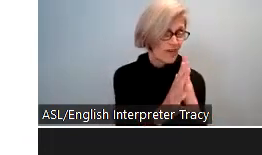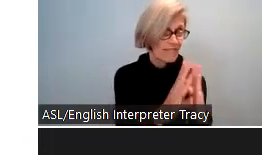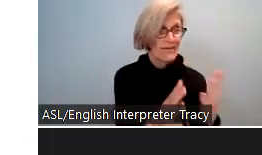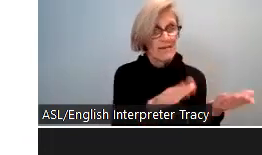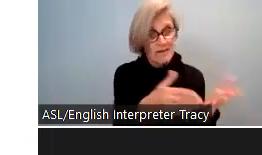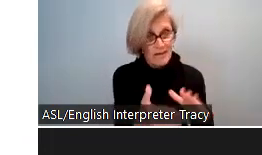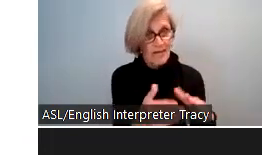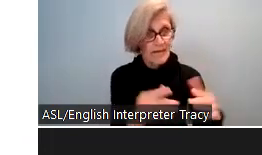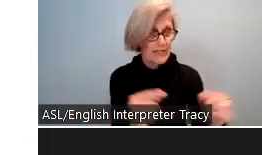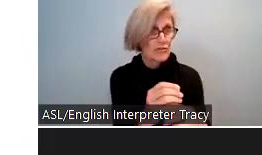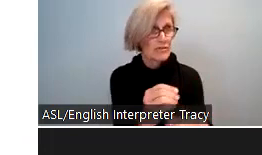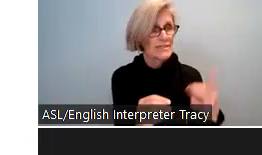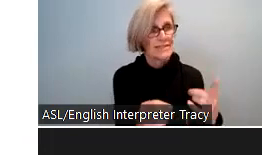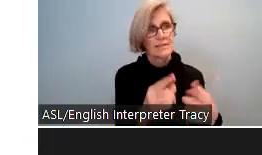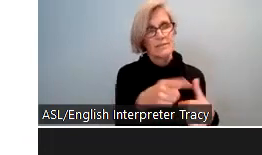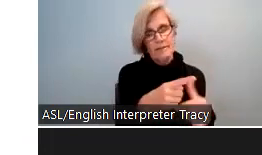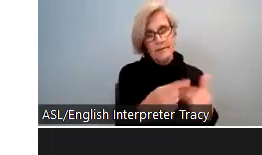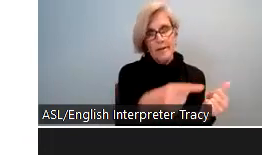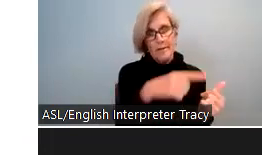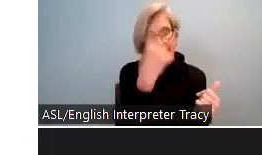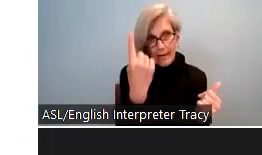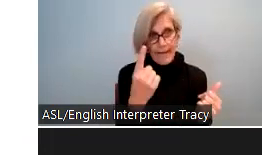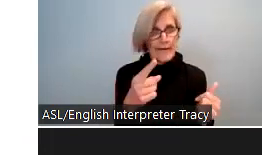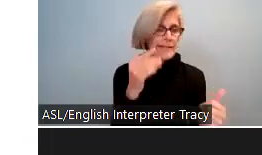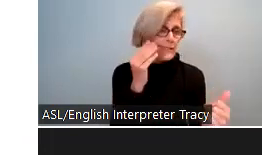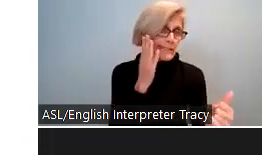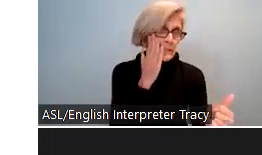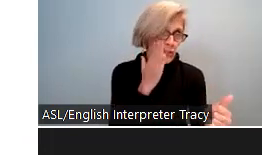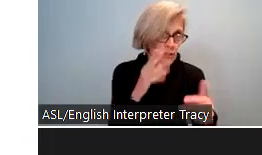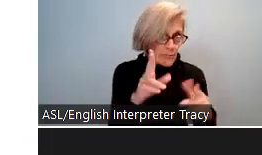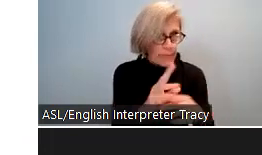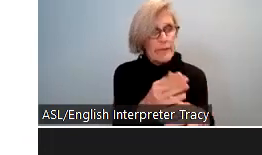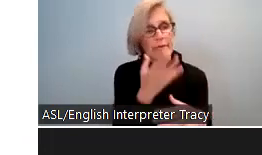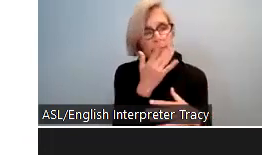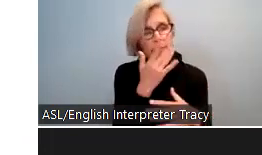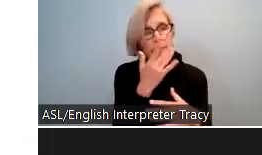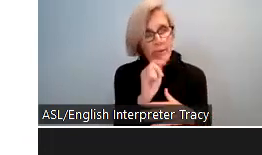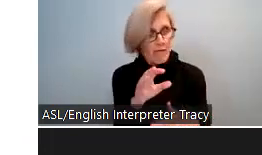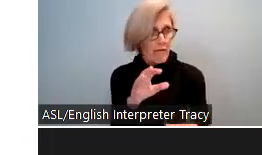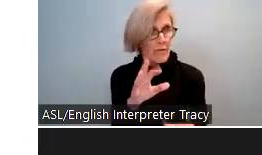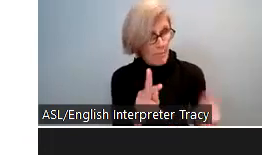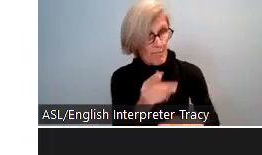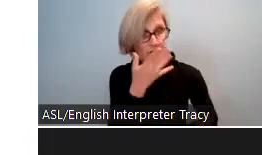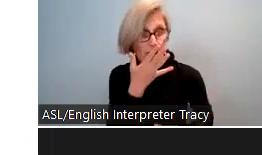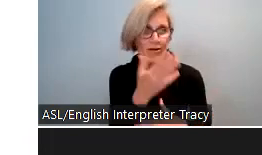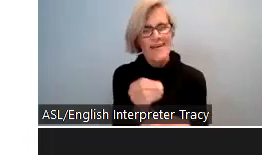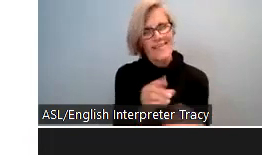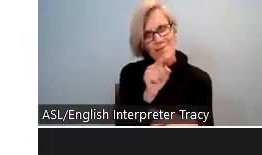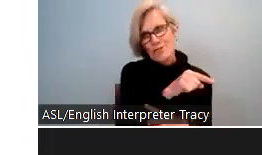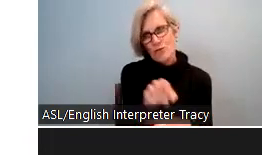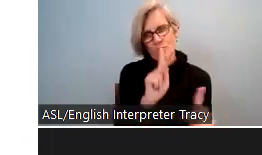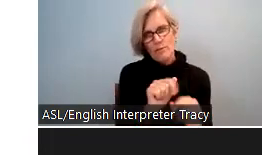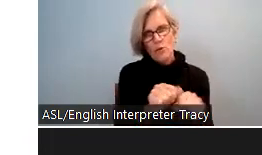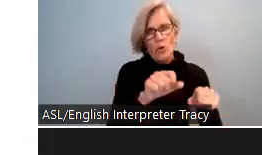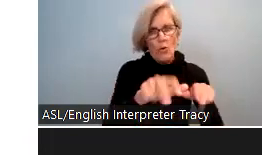of color, people with disabilities, and elders, particularly those walking and biking. And following